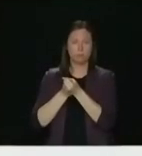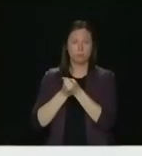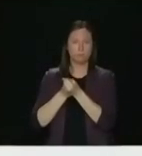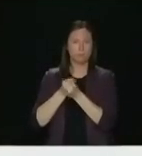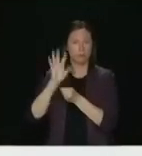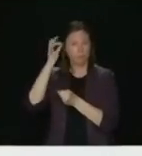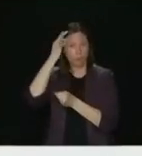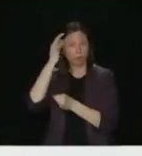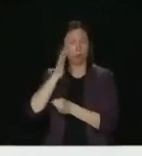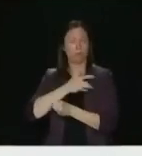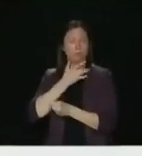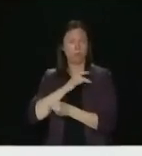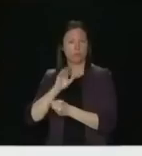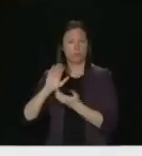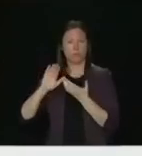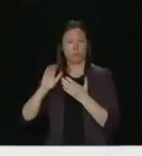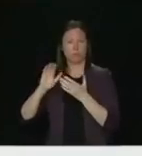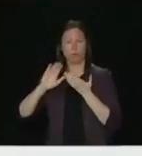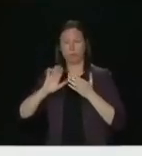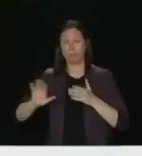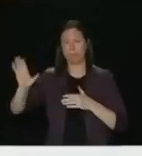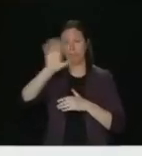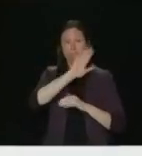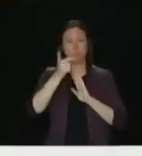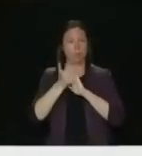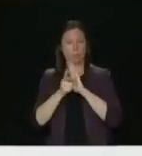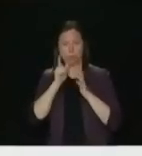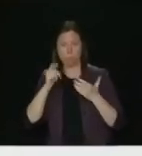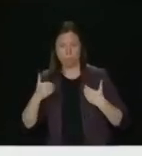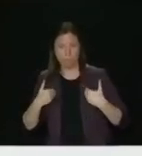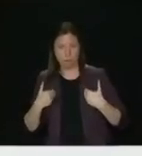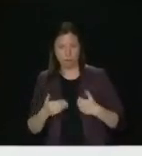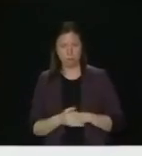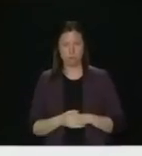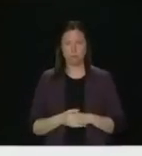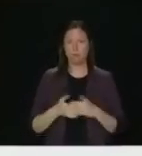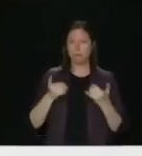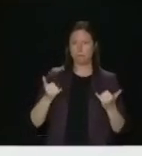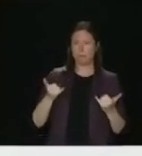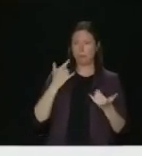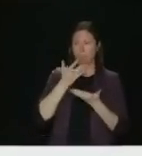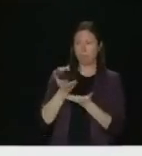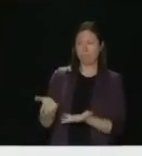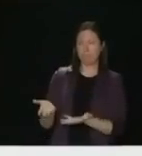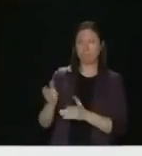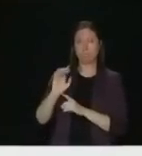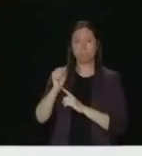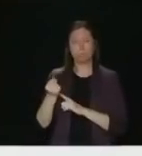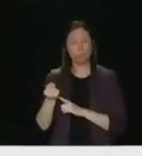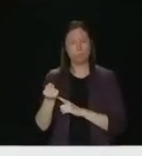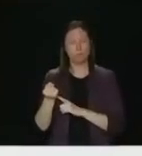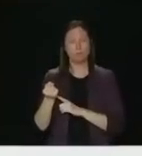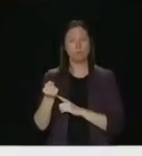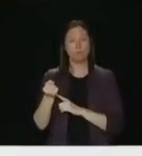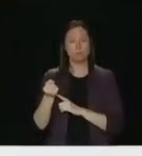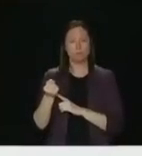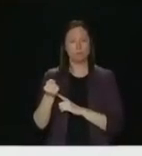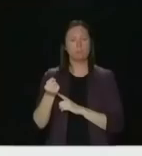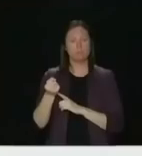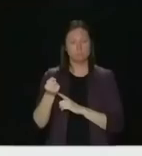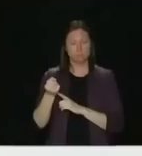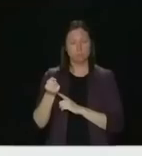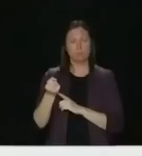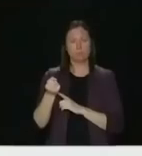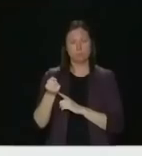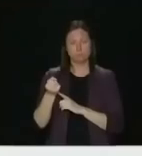provincial, or territorial law. Today, in these circumstances, it is now clear